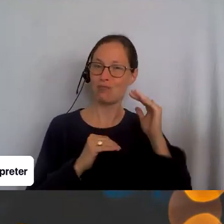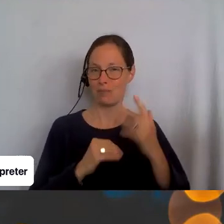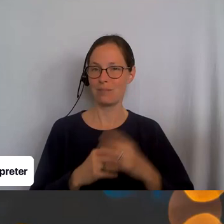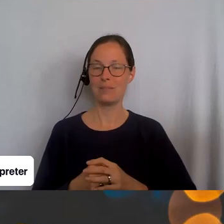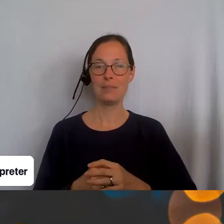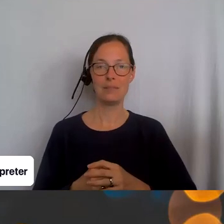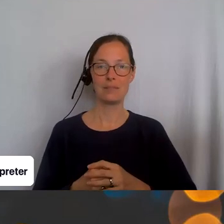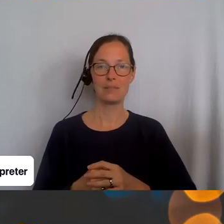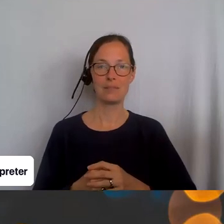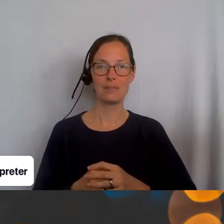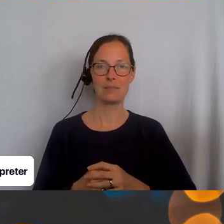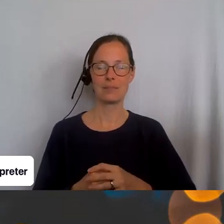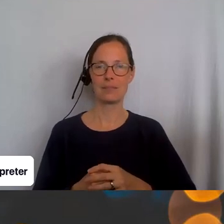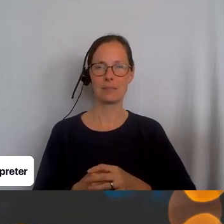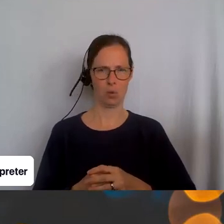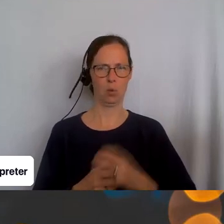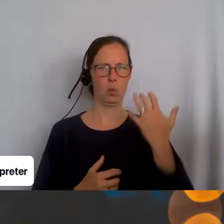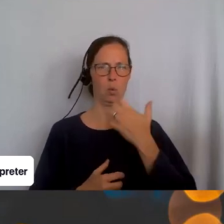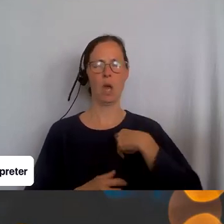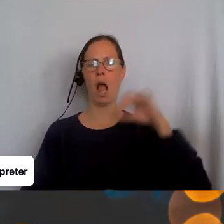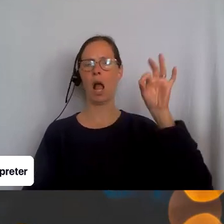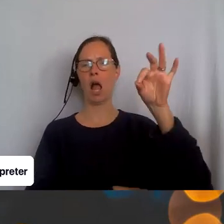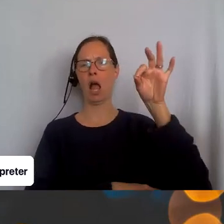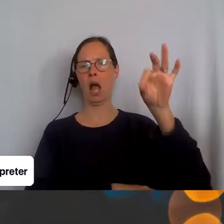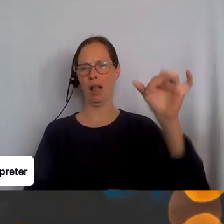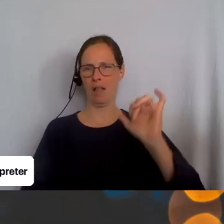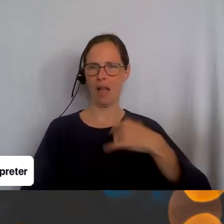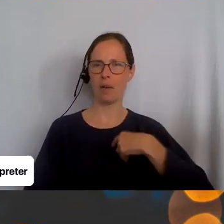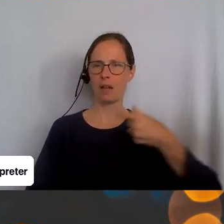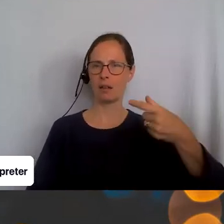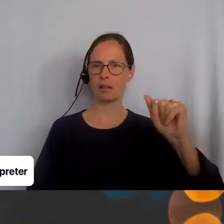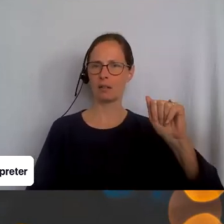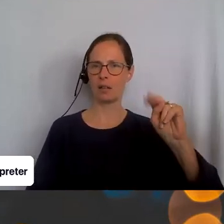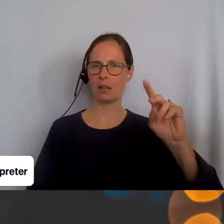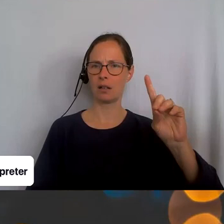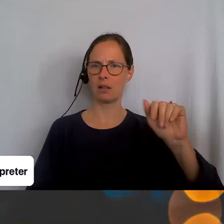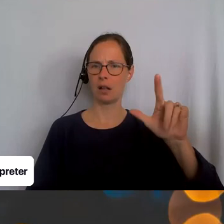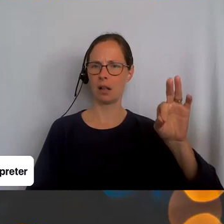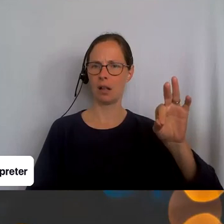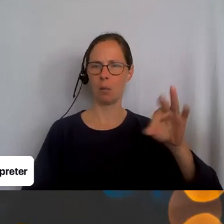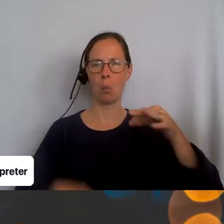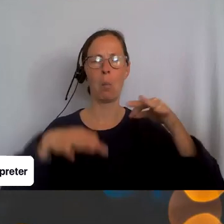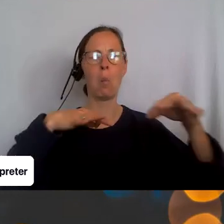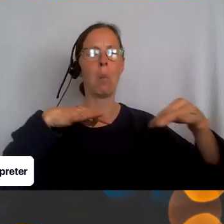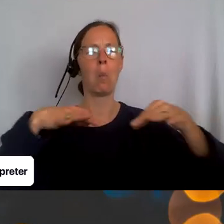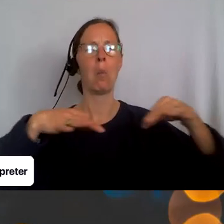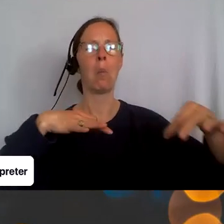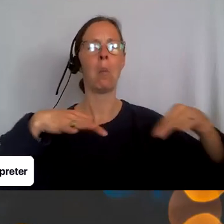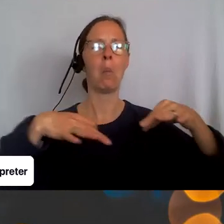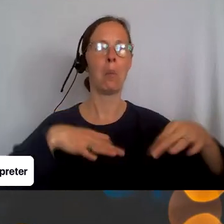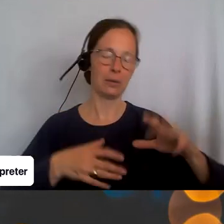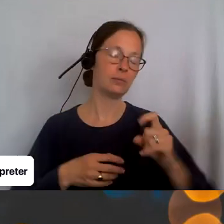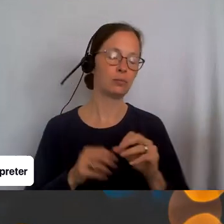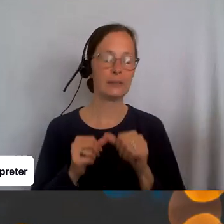I sound like Gandalf when I say stuff like that. So keep braiding.